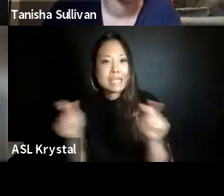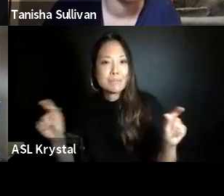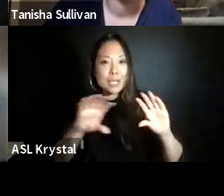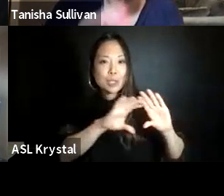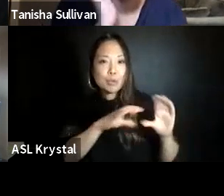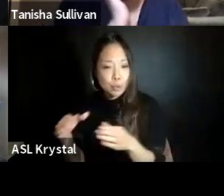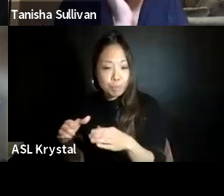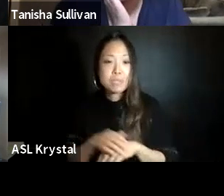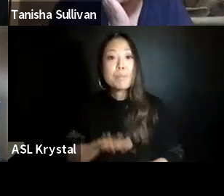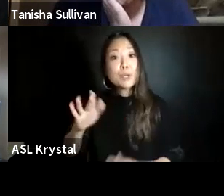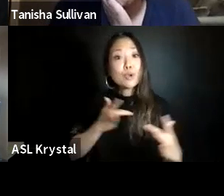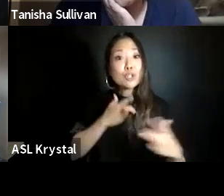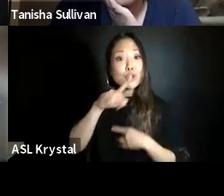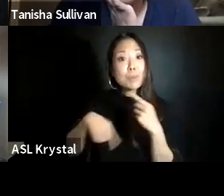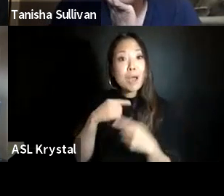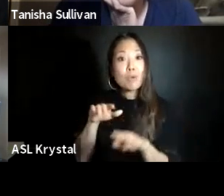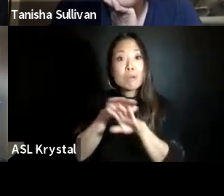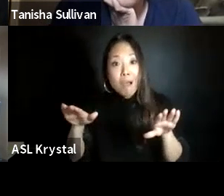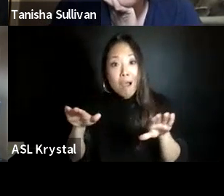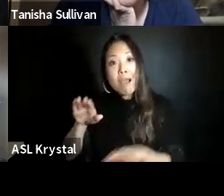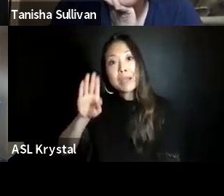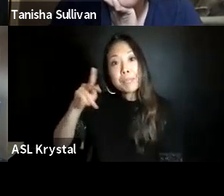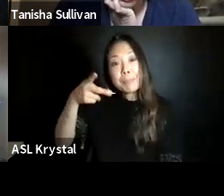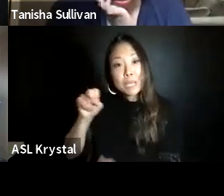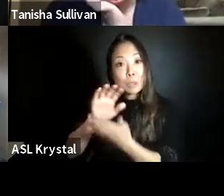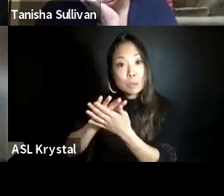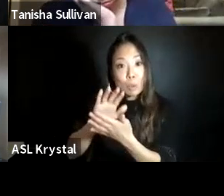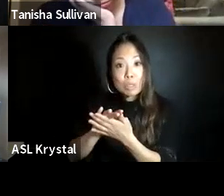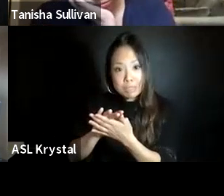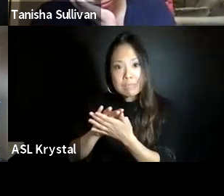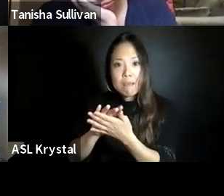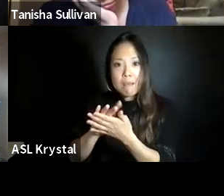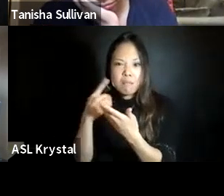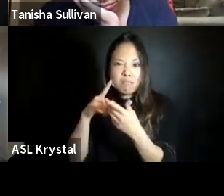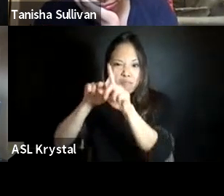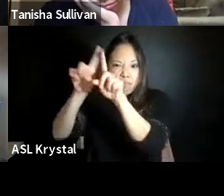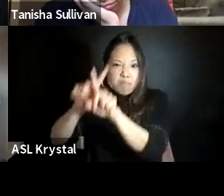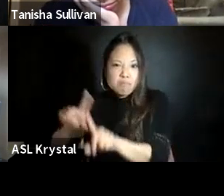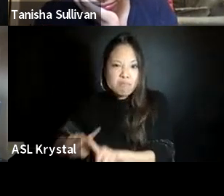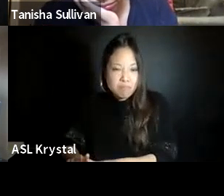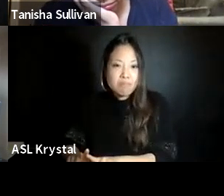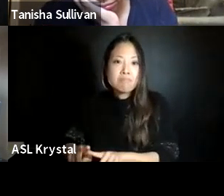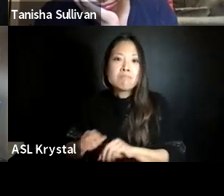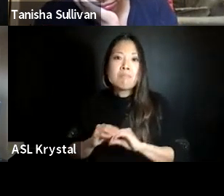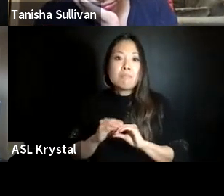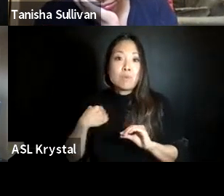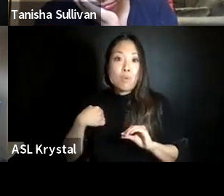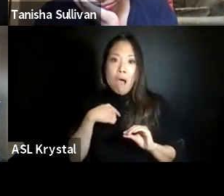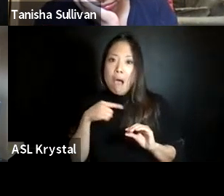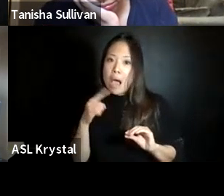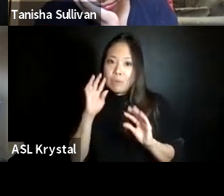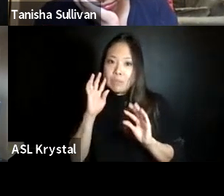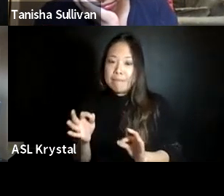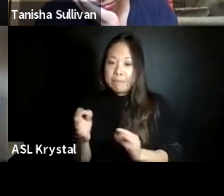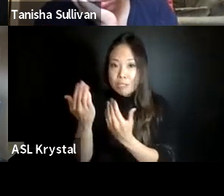non-BPS schools. There are very different types there. And so I would definitely suggest that, you know, a charter school